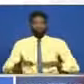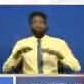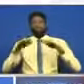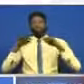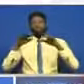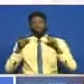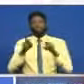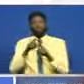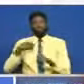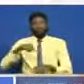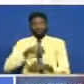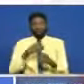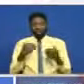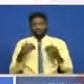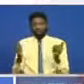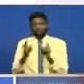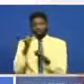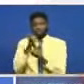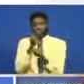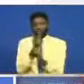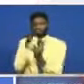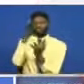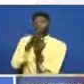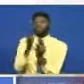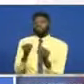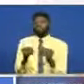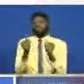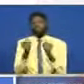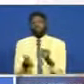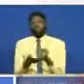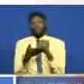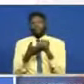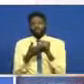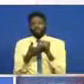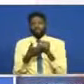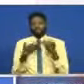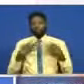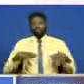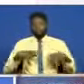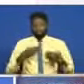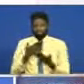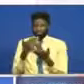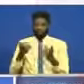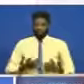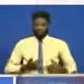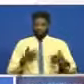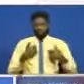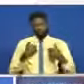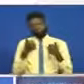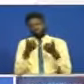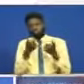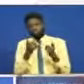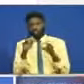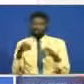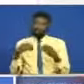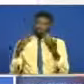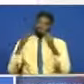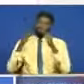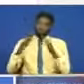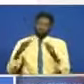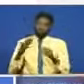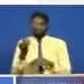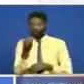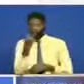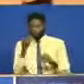interventions, which is actually to alleviate the livelihoods of these people, to give them shelter, to give them food, and then to give